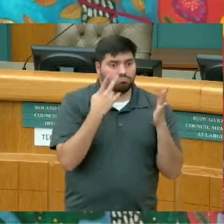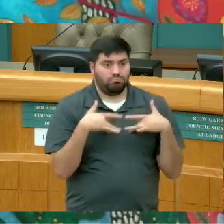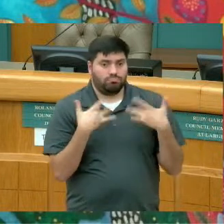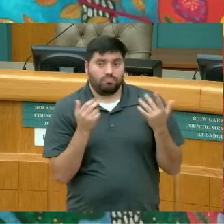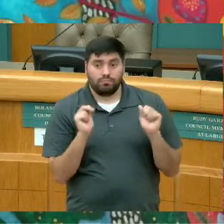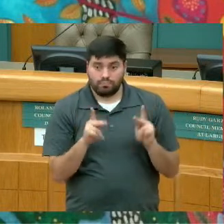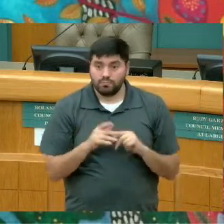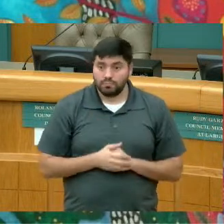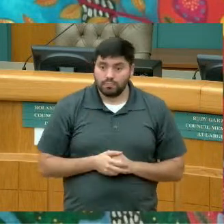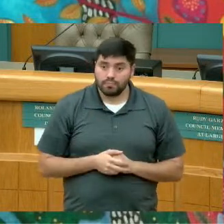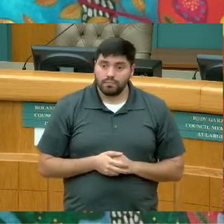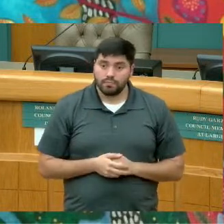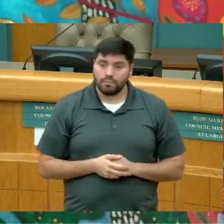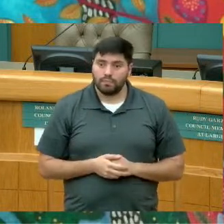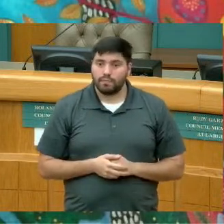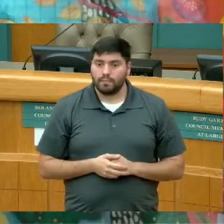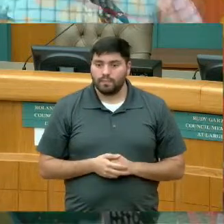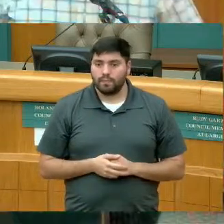belongs.